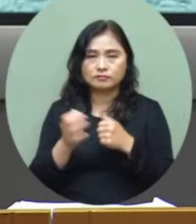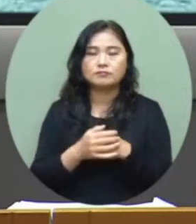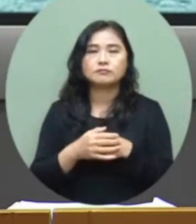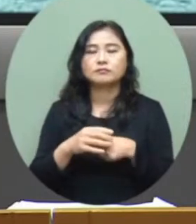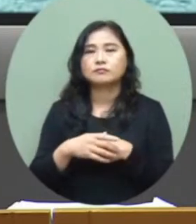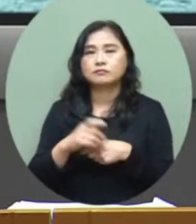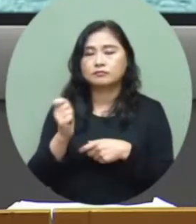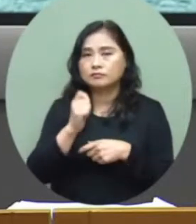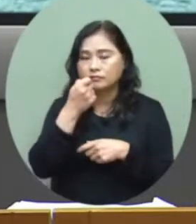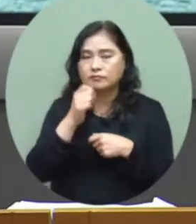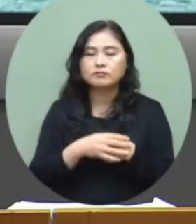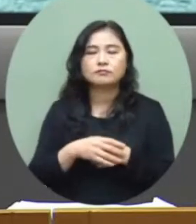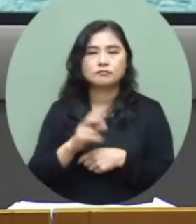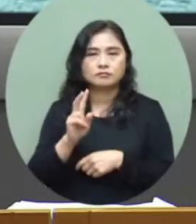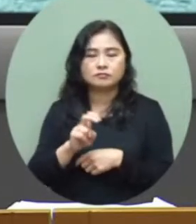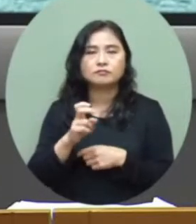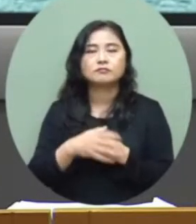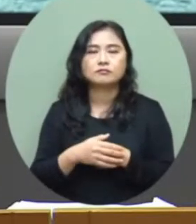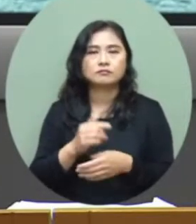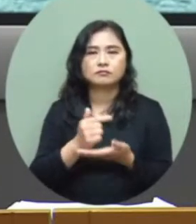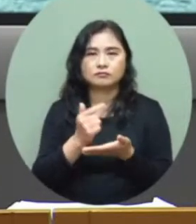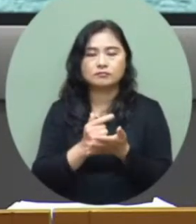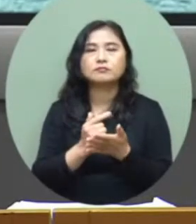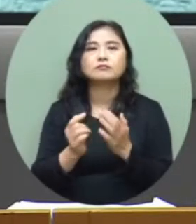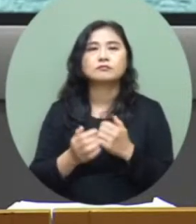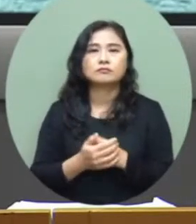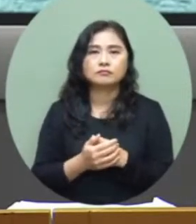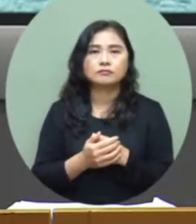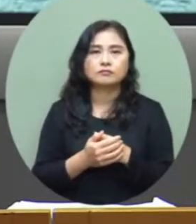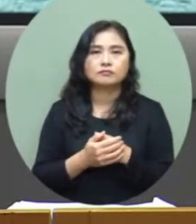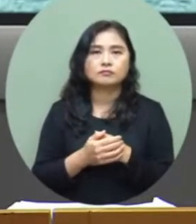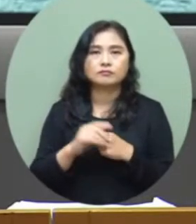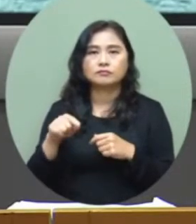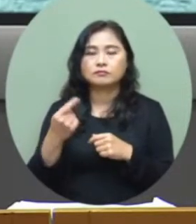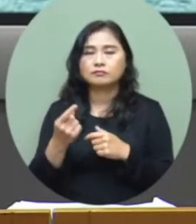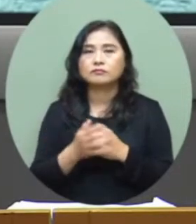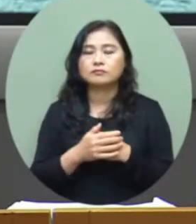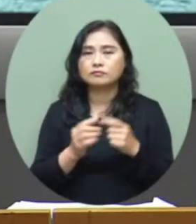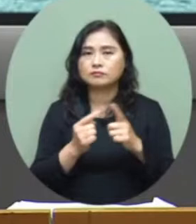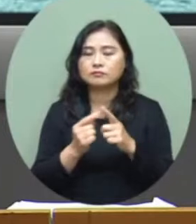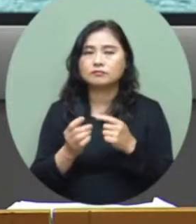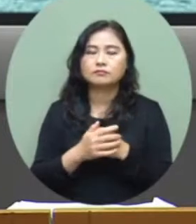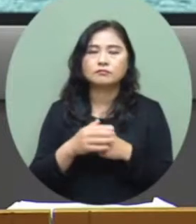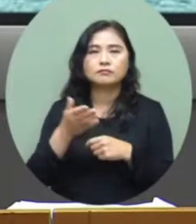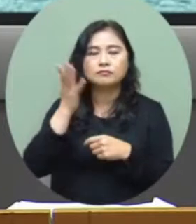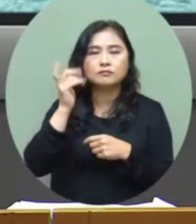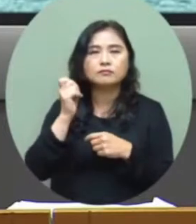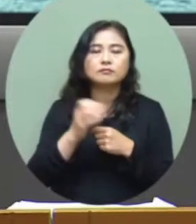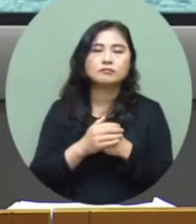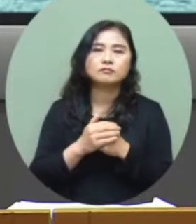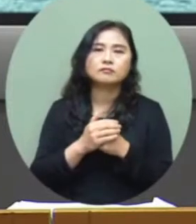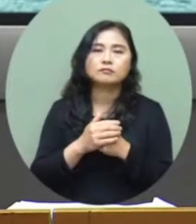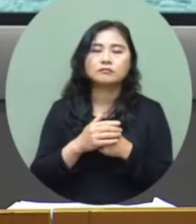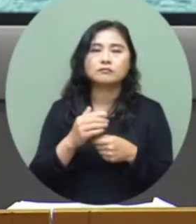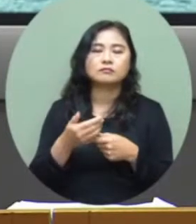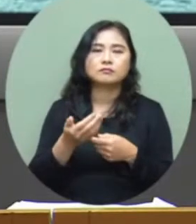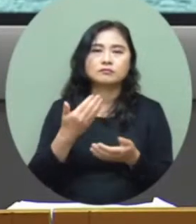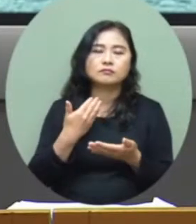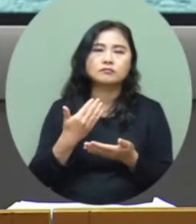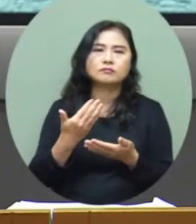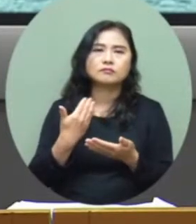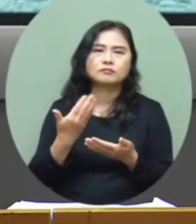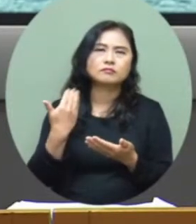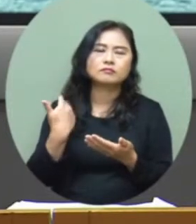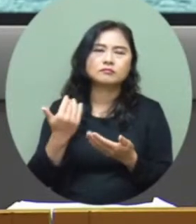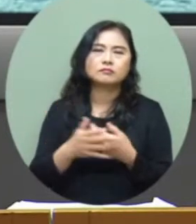also joined this test scheme, and they reported to us. That's the important message that we got with regard to the ratio between male and female